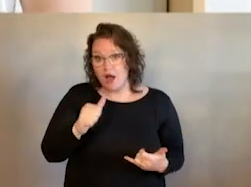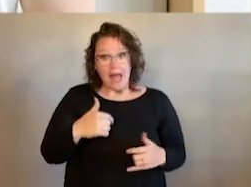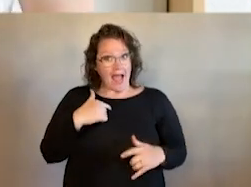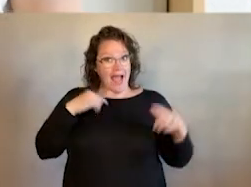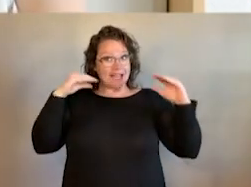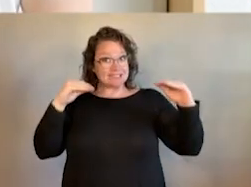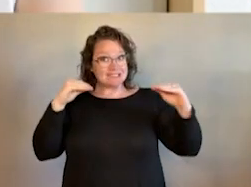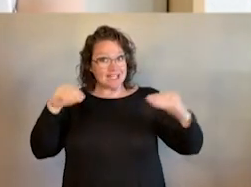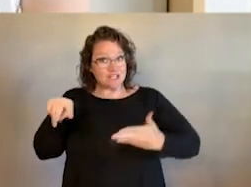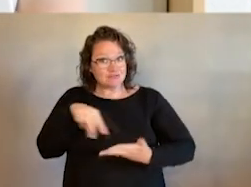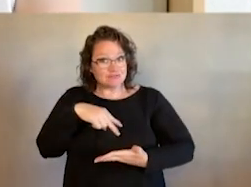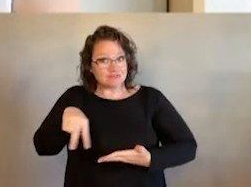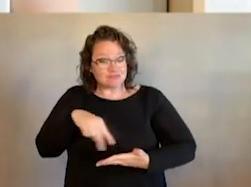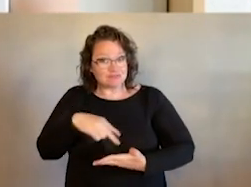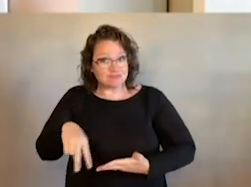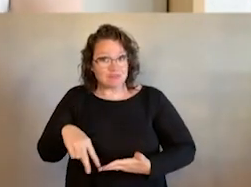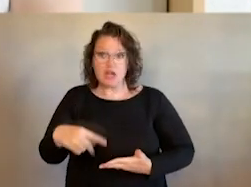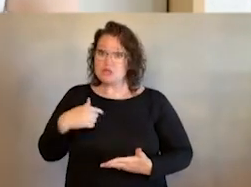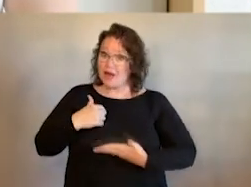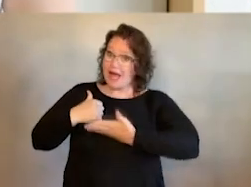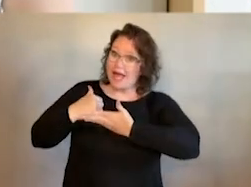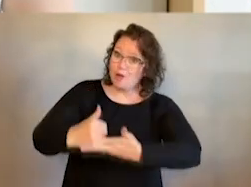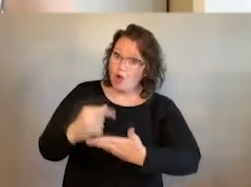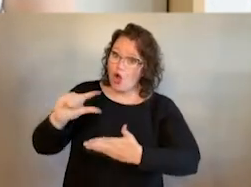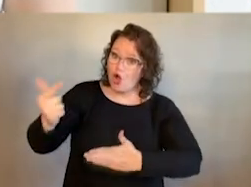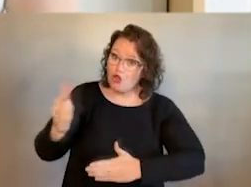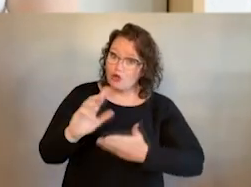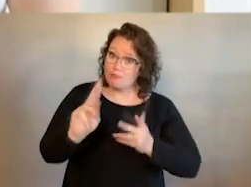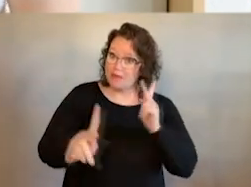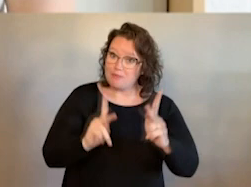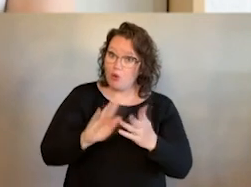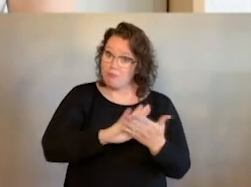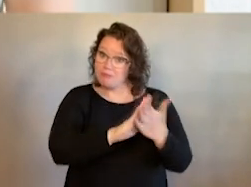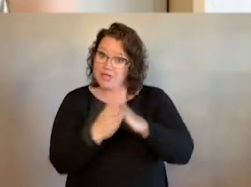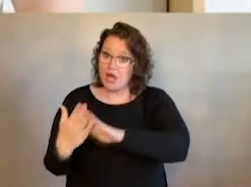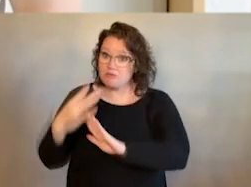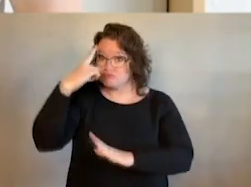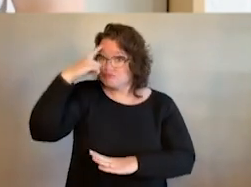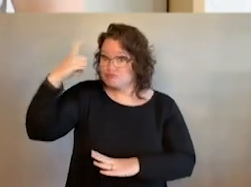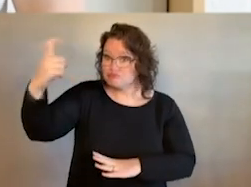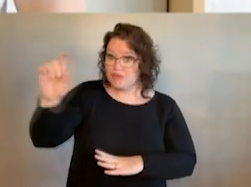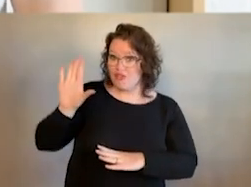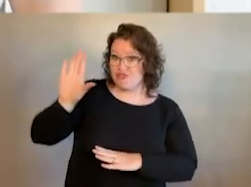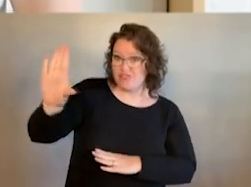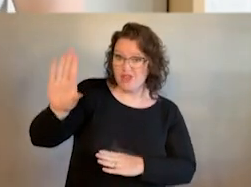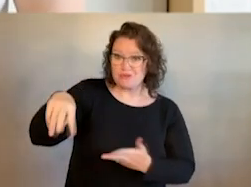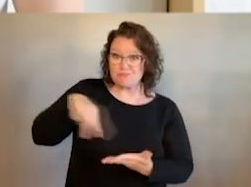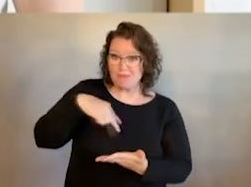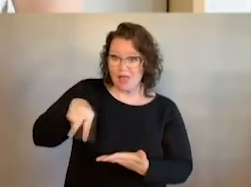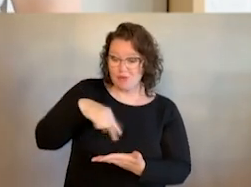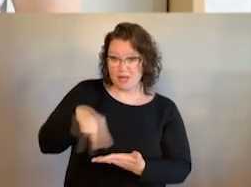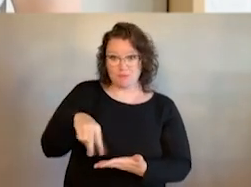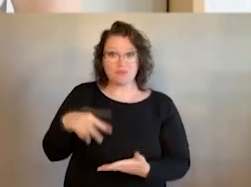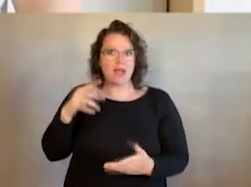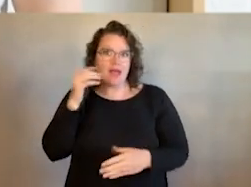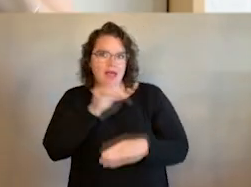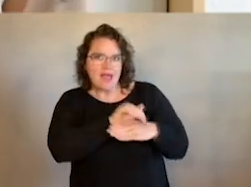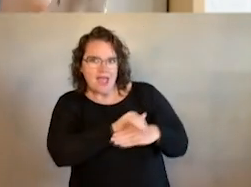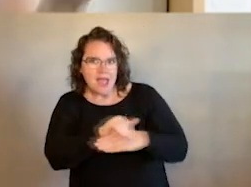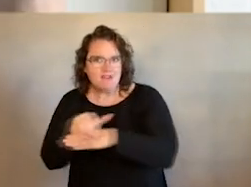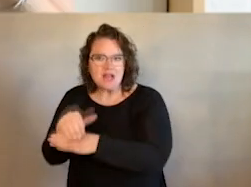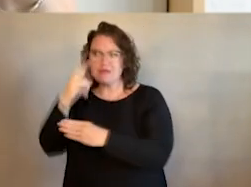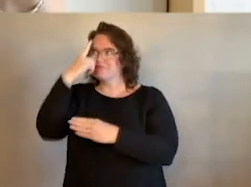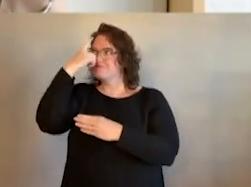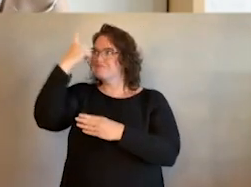teacher, so I help other people live their dreams of being ballerinas. And every night after I had a dream about being a ballerina,